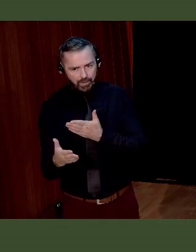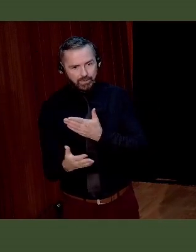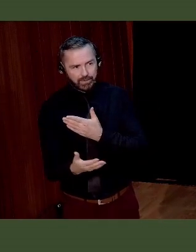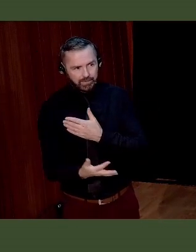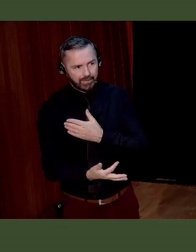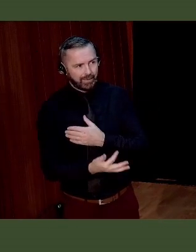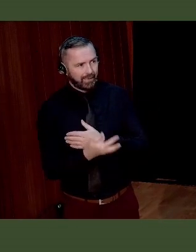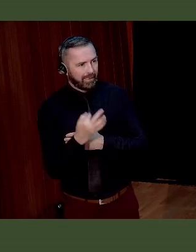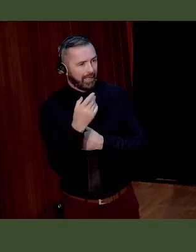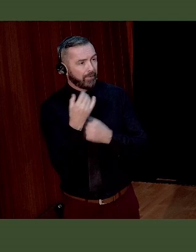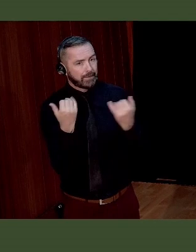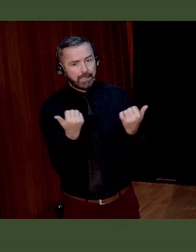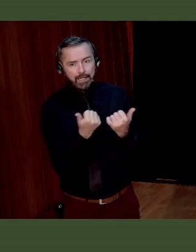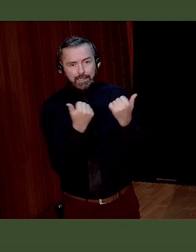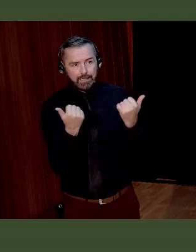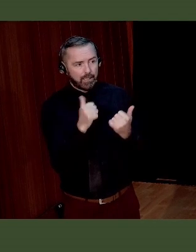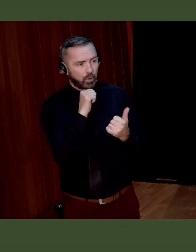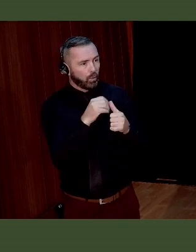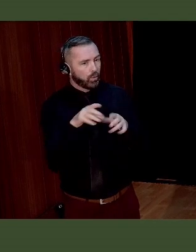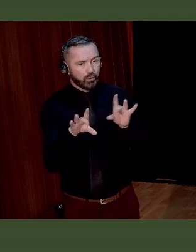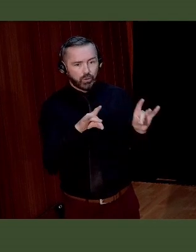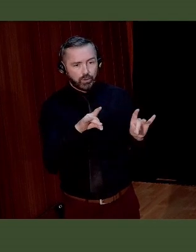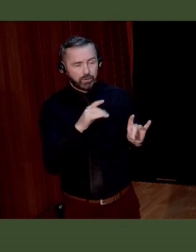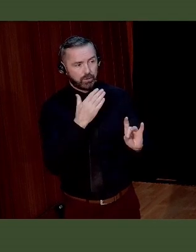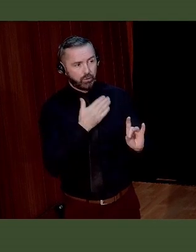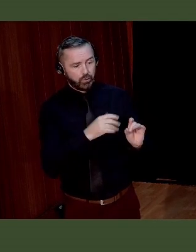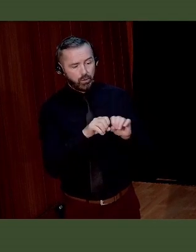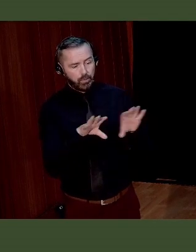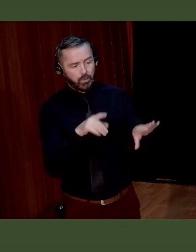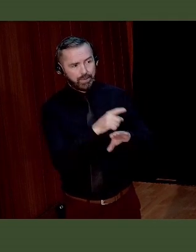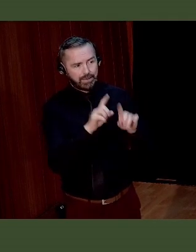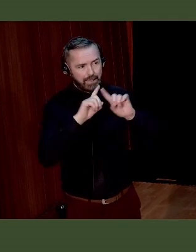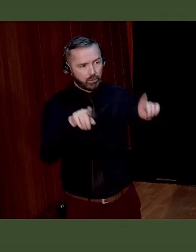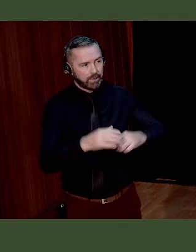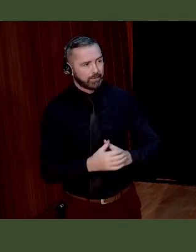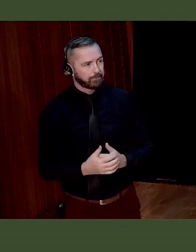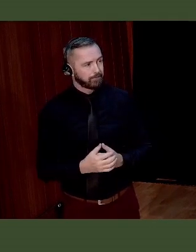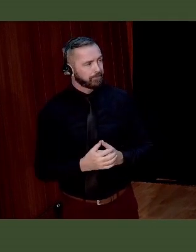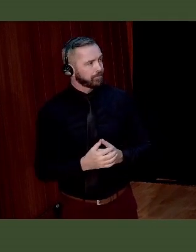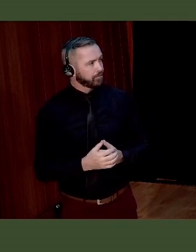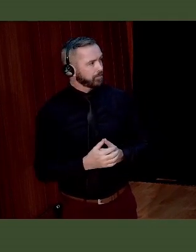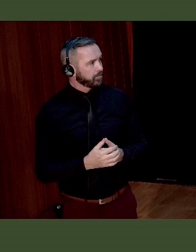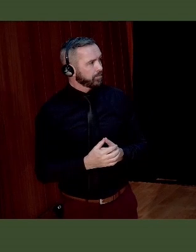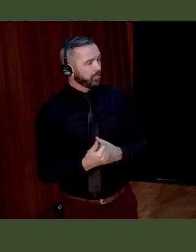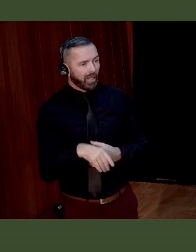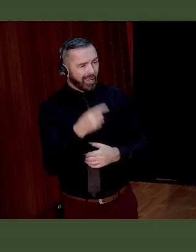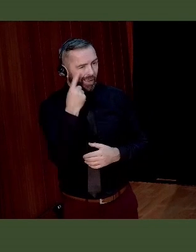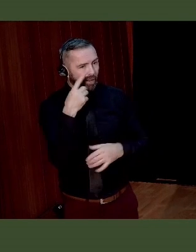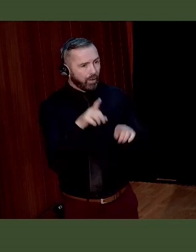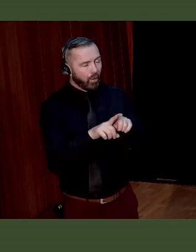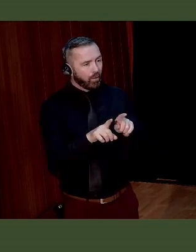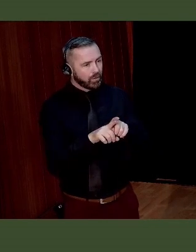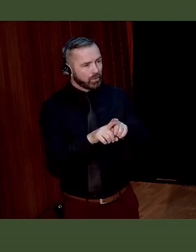if it's indicating that there was no other choice but to publish this announcement. And you will notice there